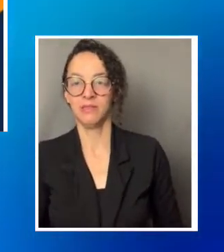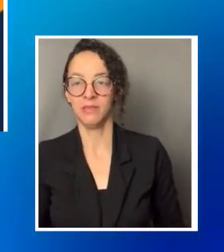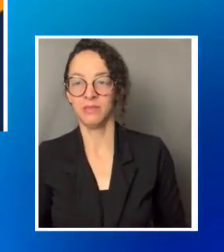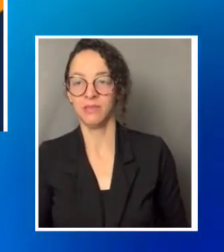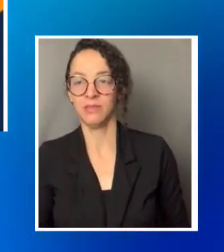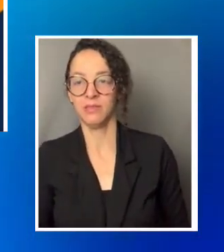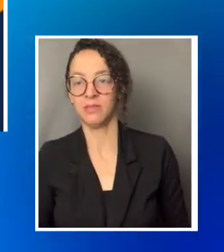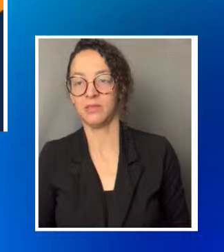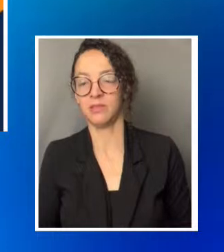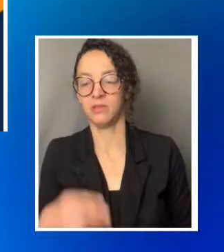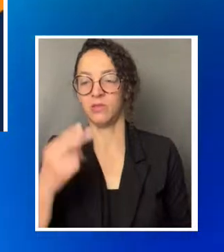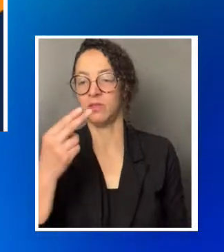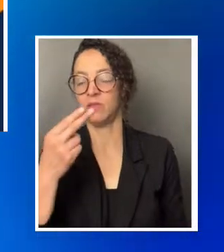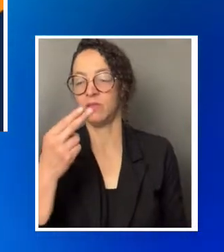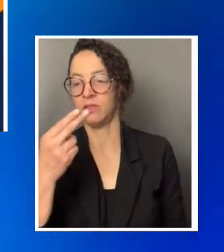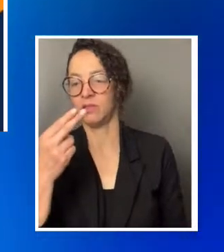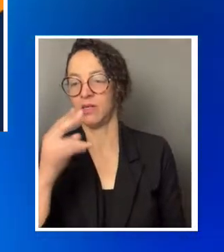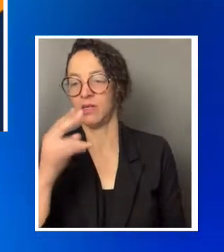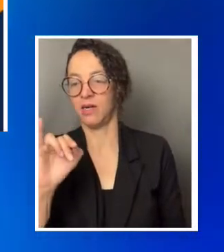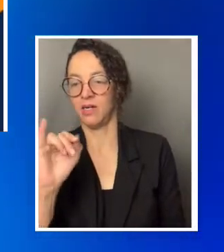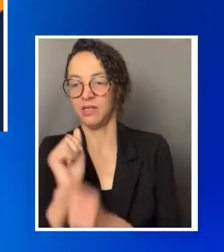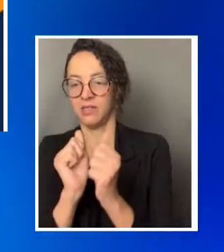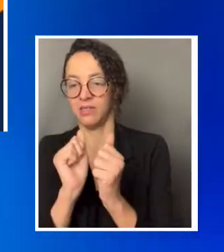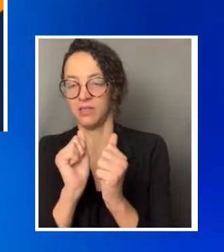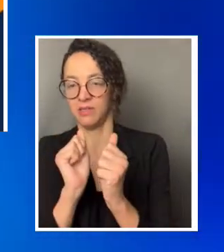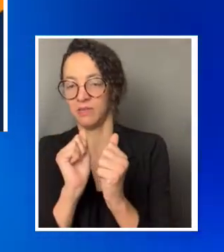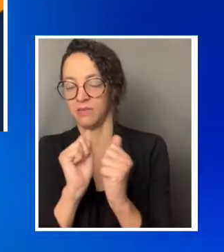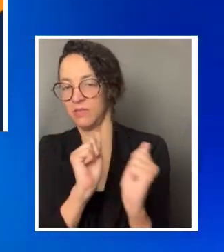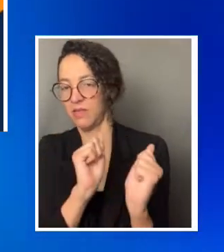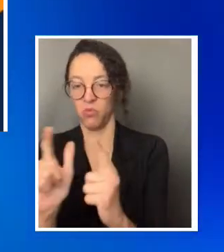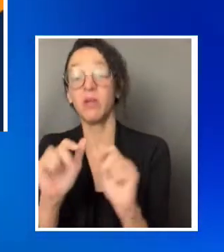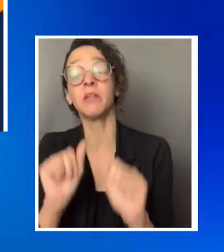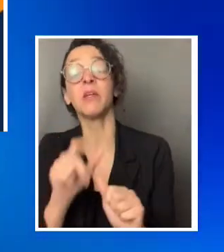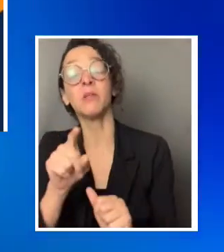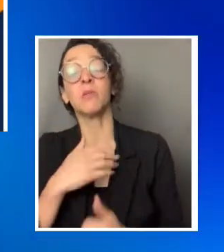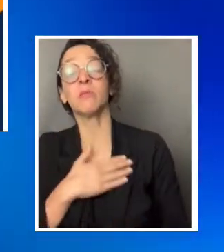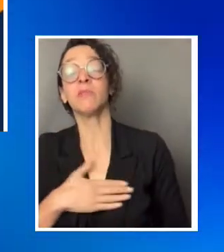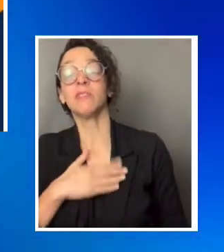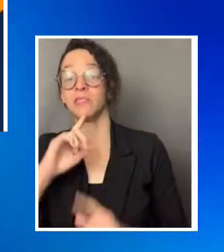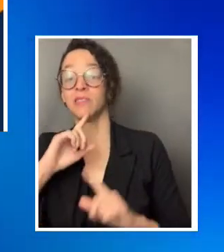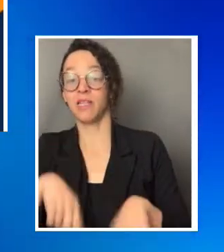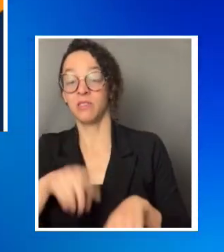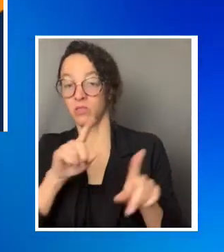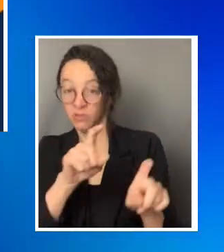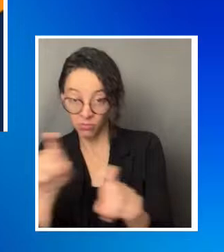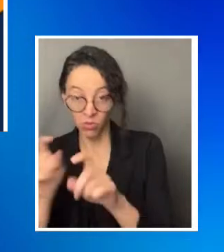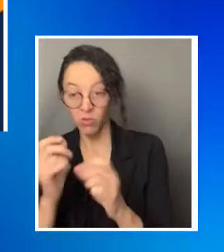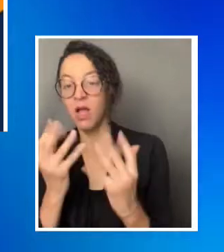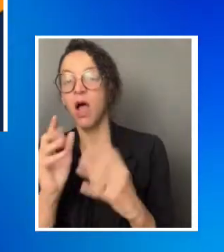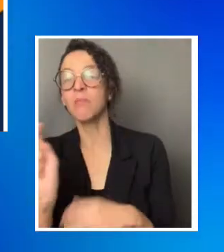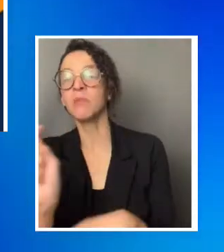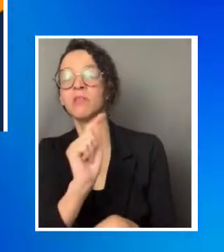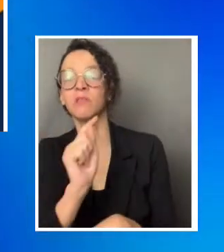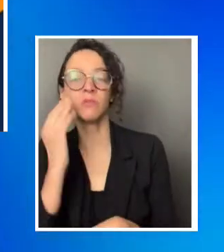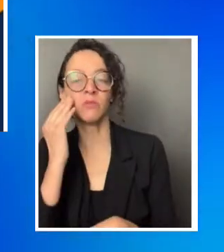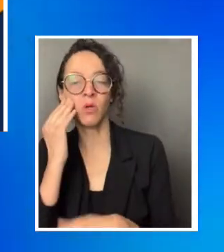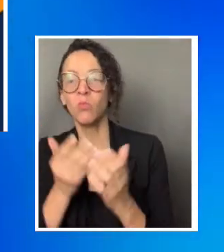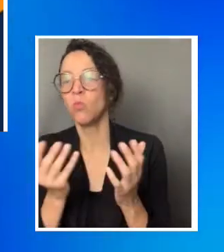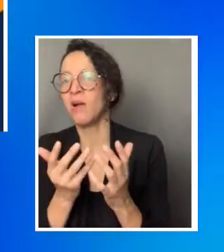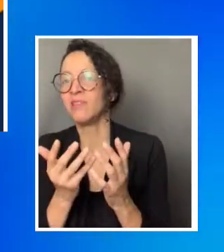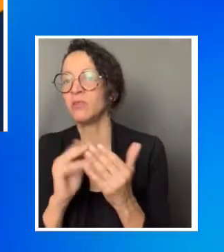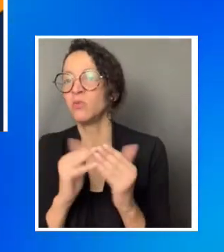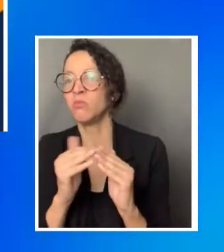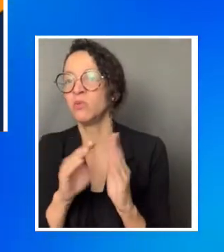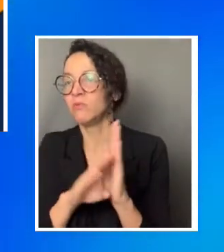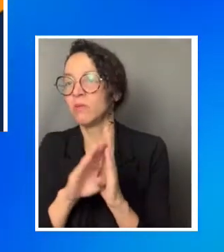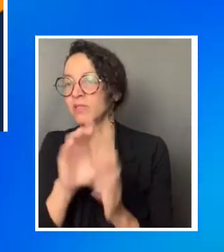you please answer our poll? How many of you know what the Community Development Block Grant, also known